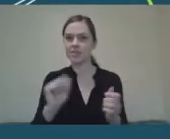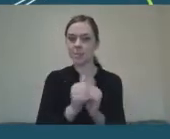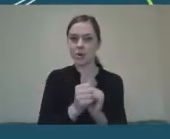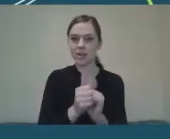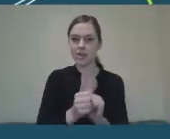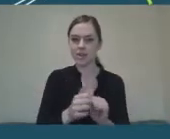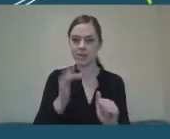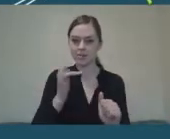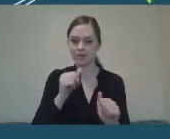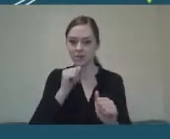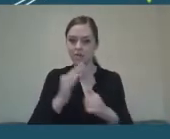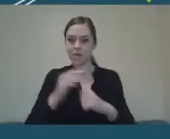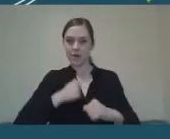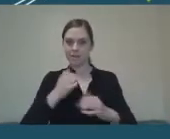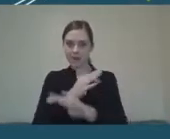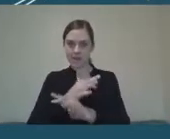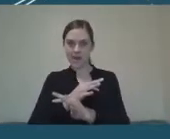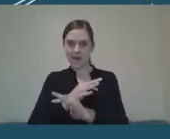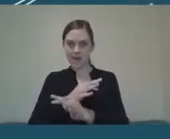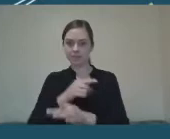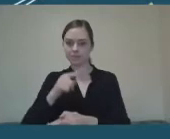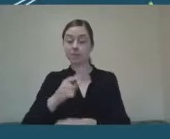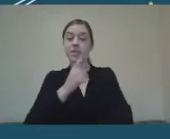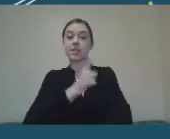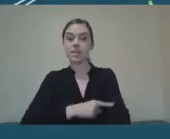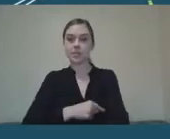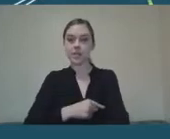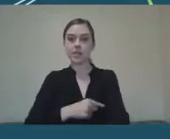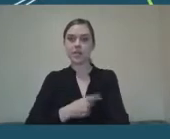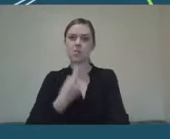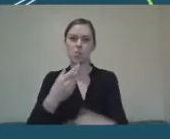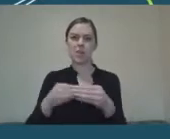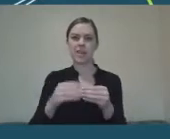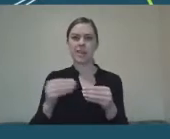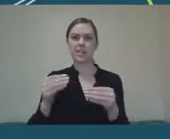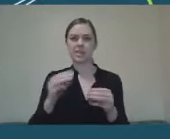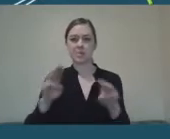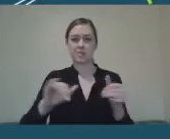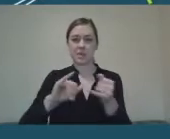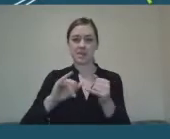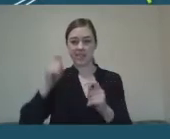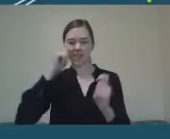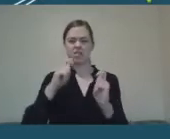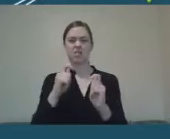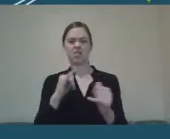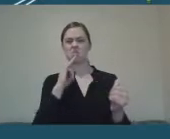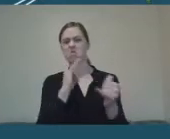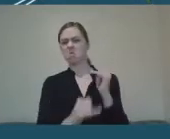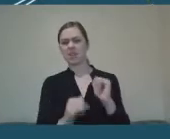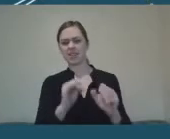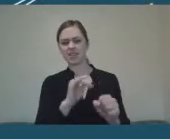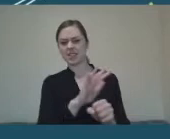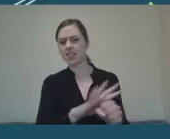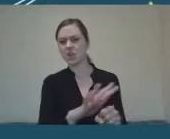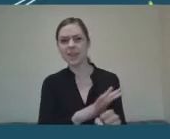into. Disability is one of those things that people think is the worst case scenario. It's one of